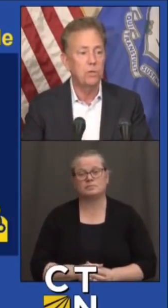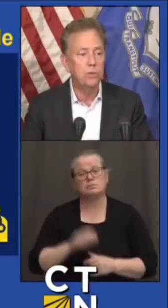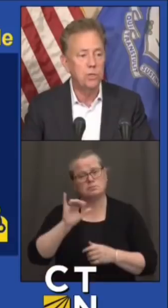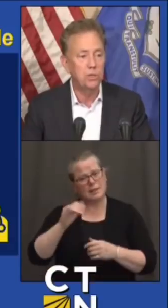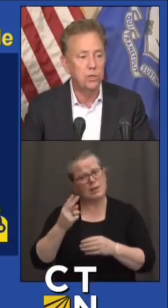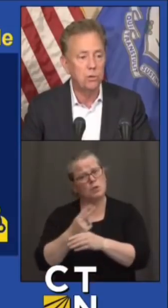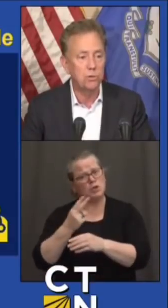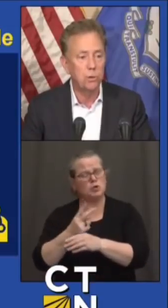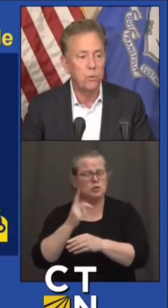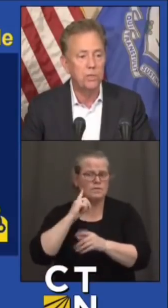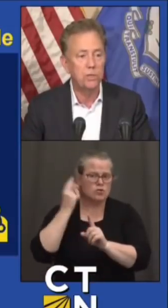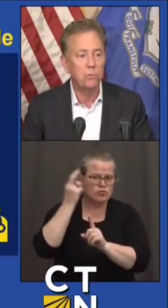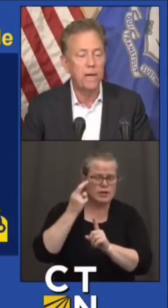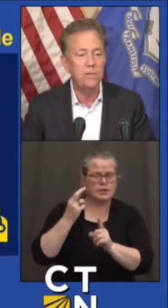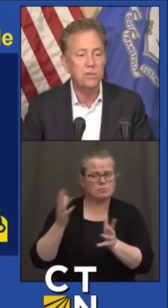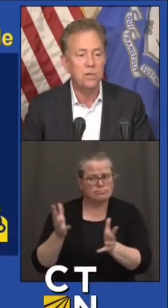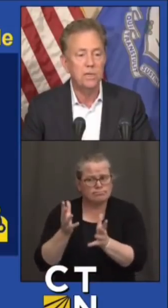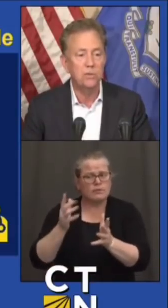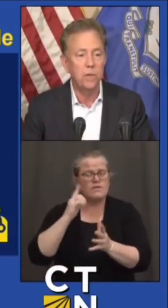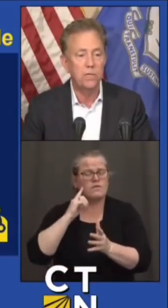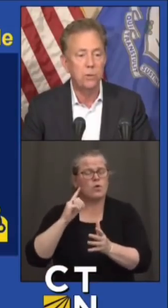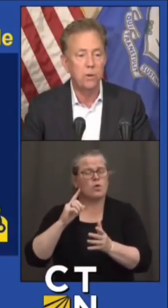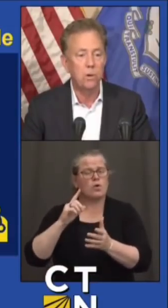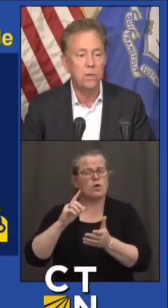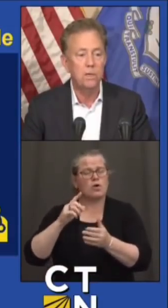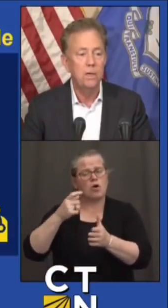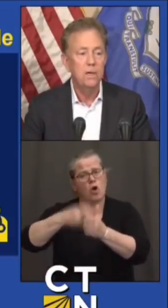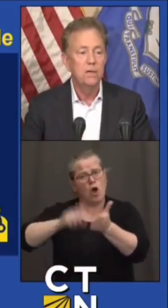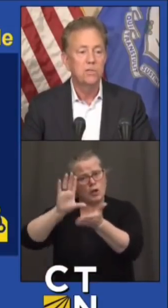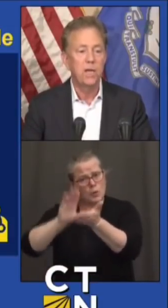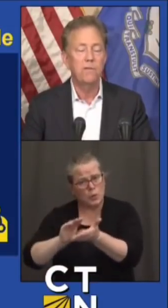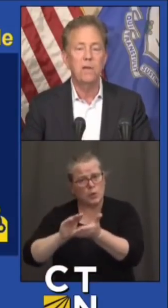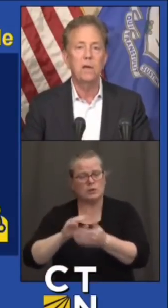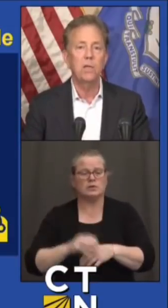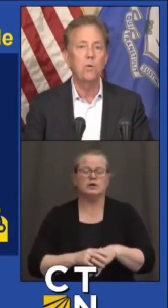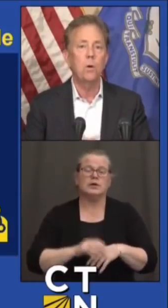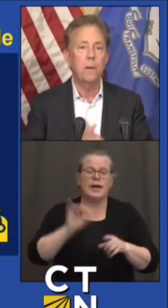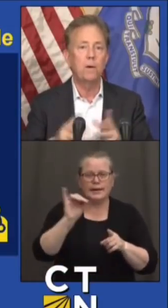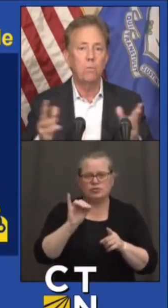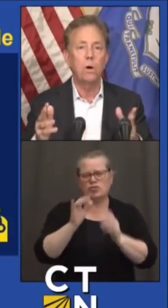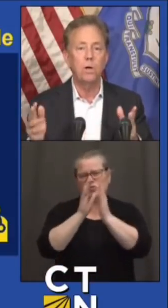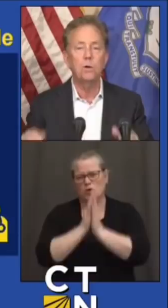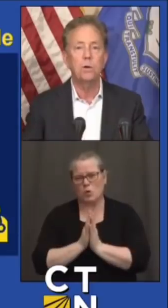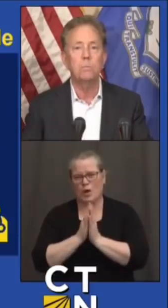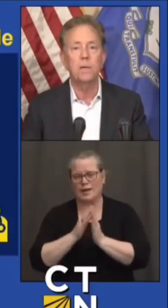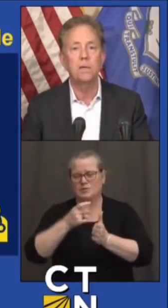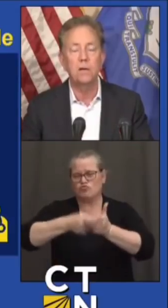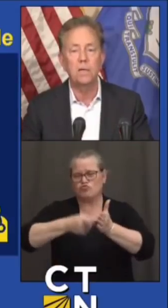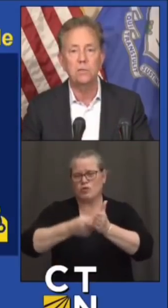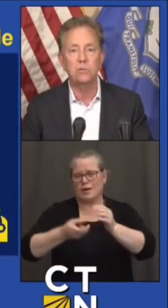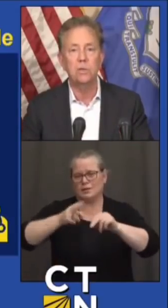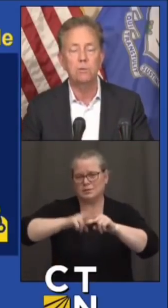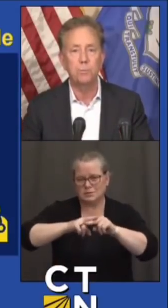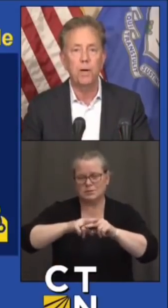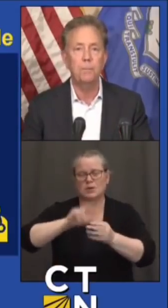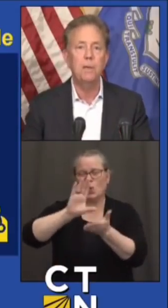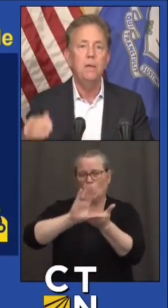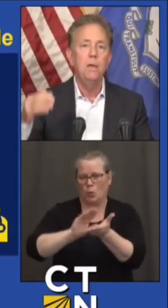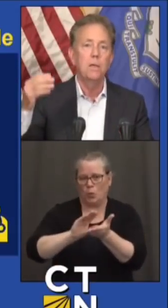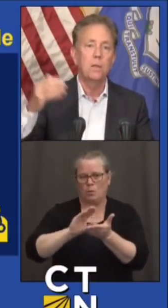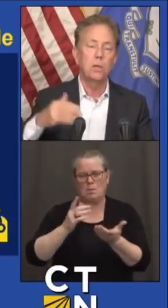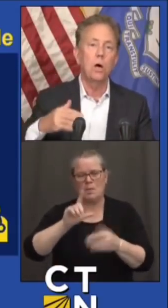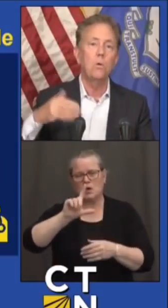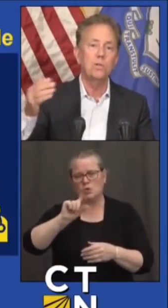leverage, reduced insurers' requested rates in 2021, saving you about $100 million. It was